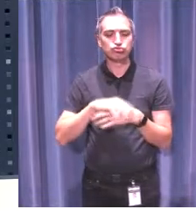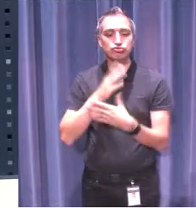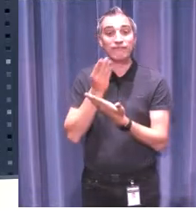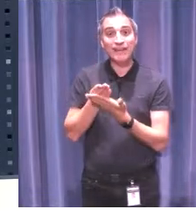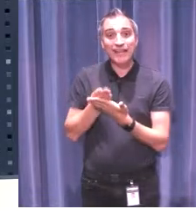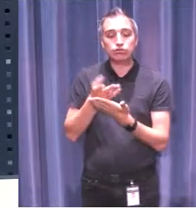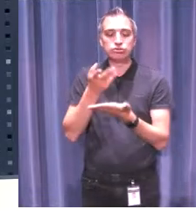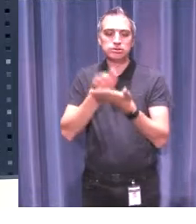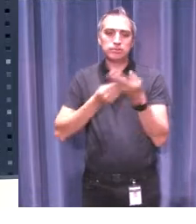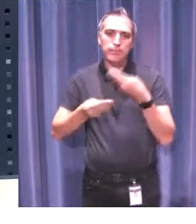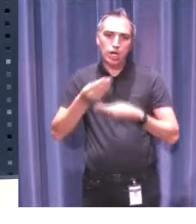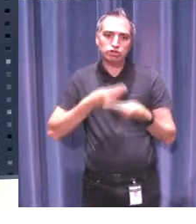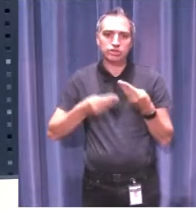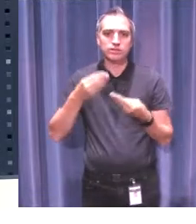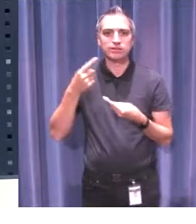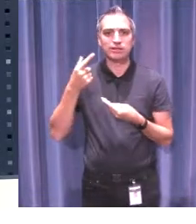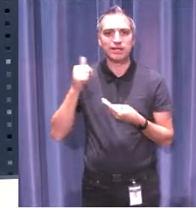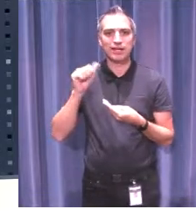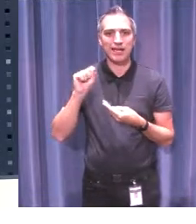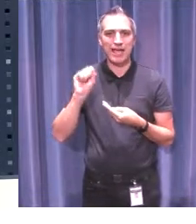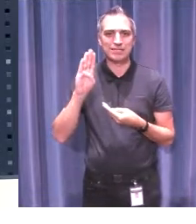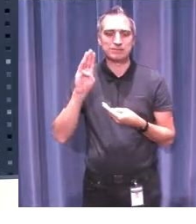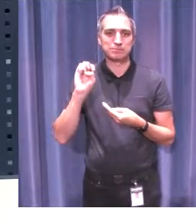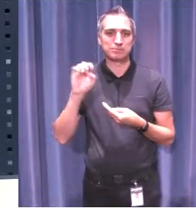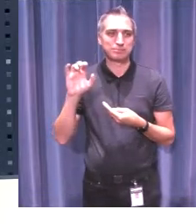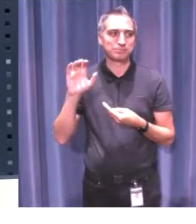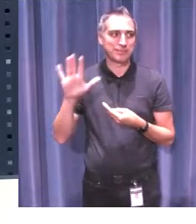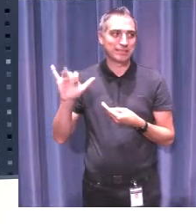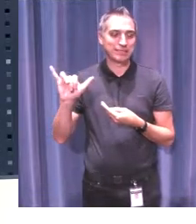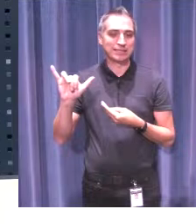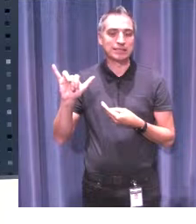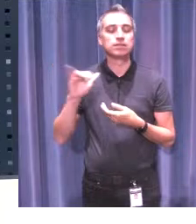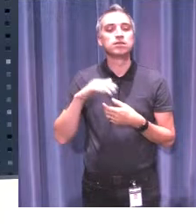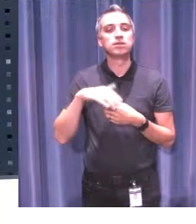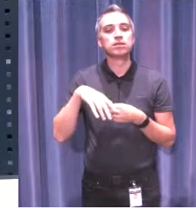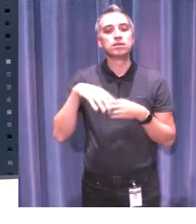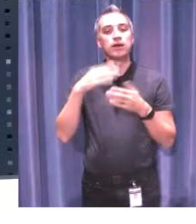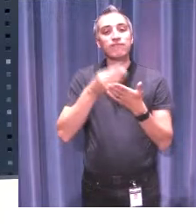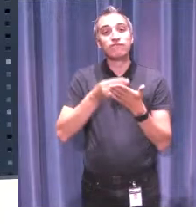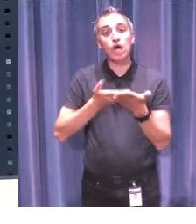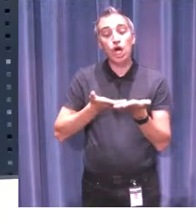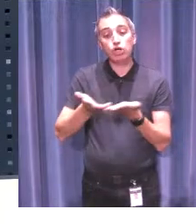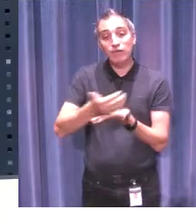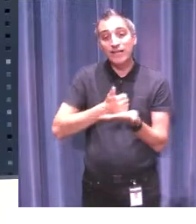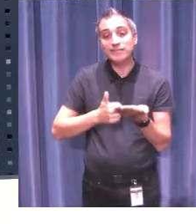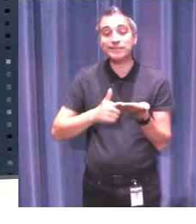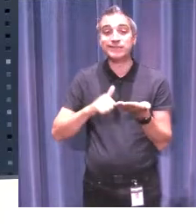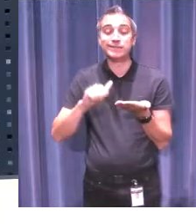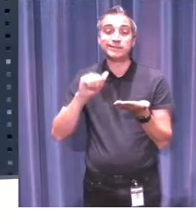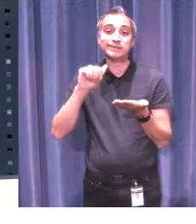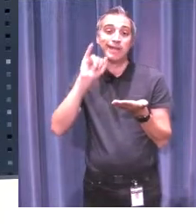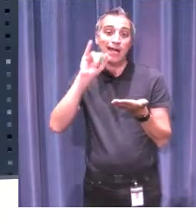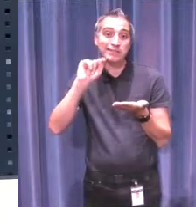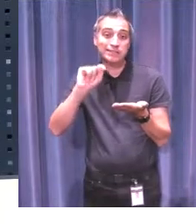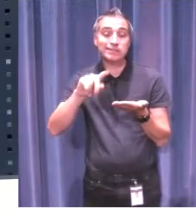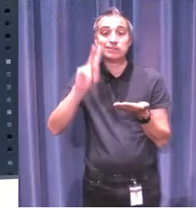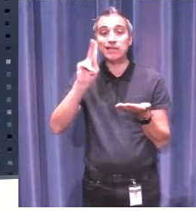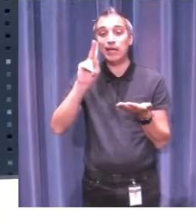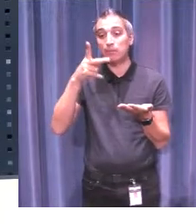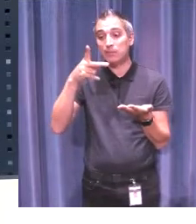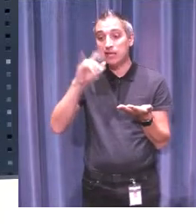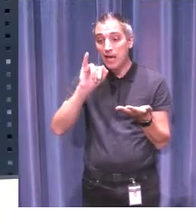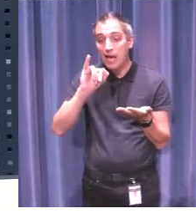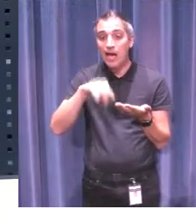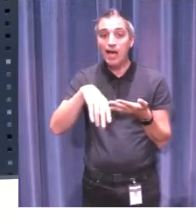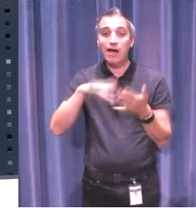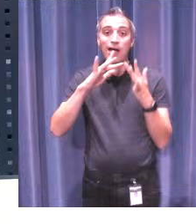financials, budget, GASB is a section, fundraising, IT, KPIs, online learning,